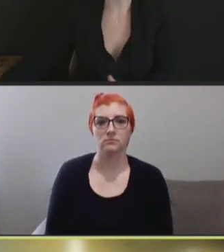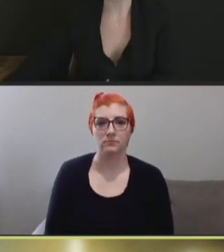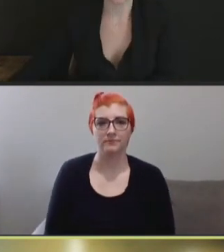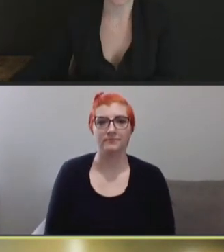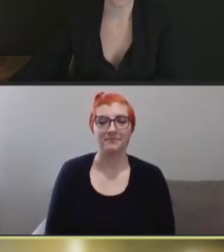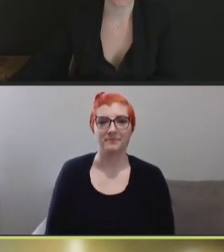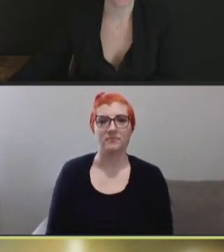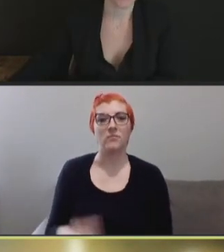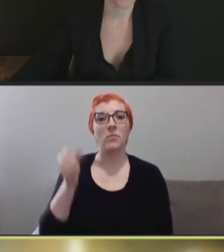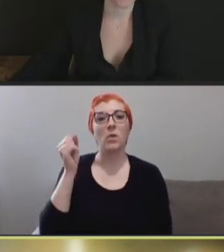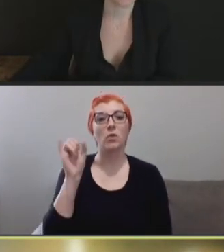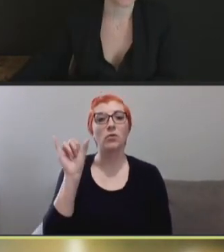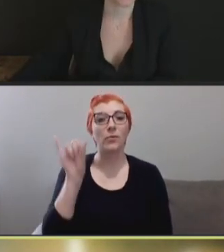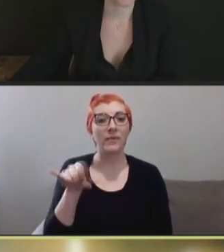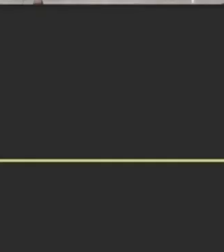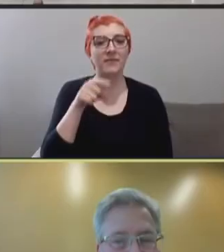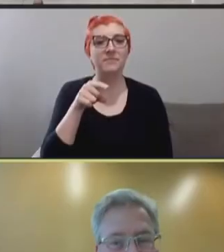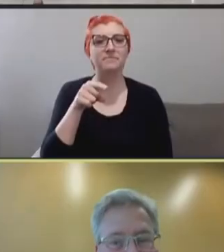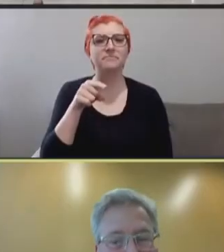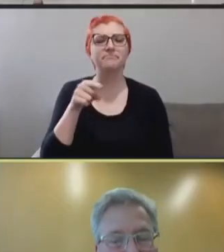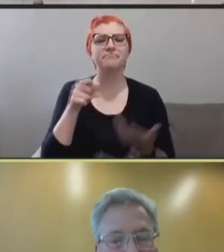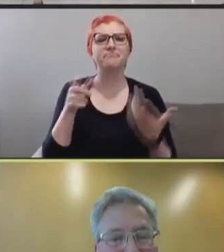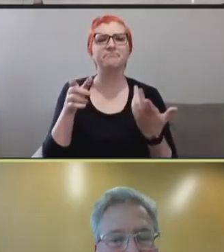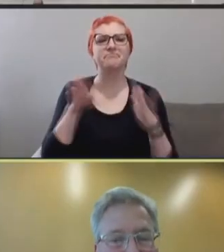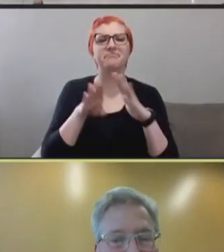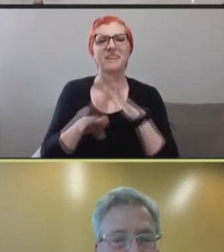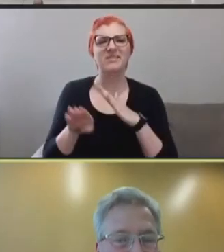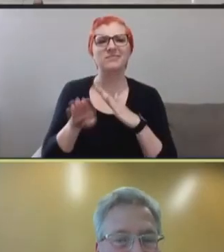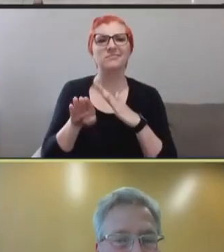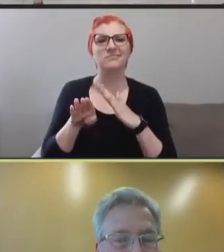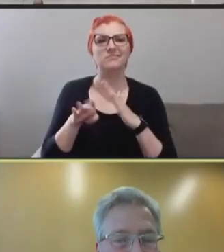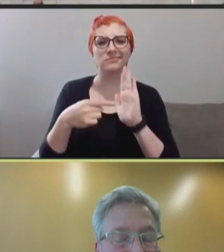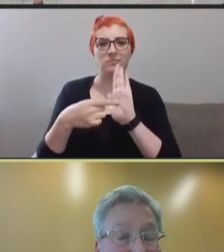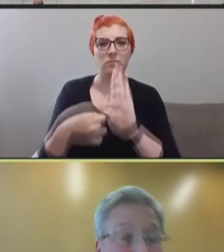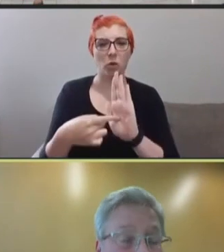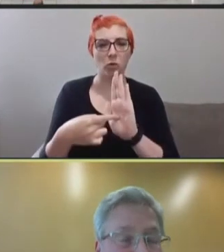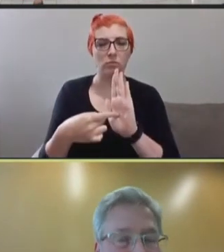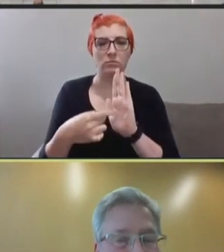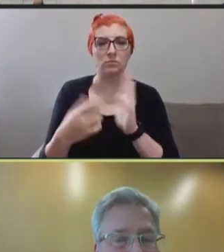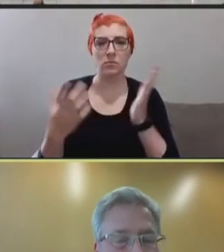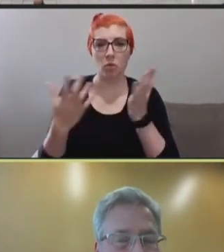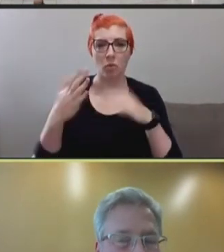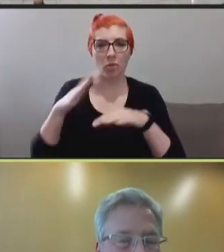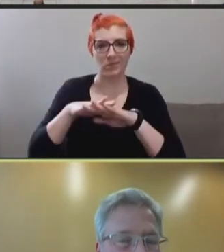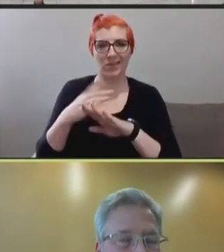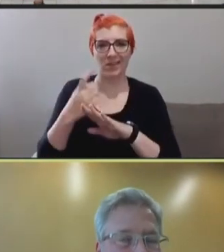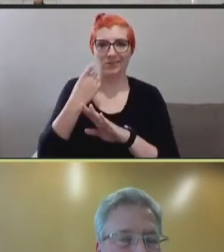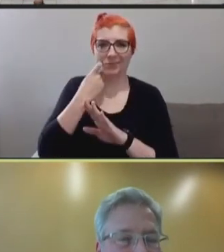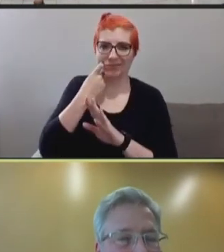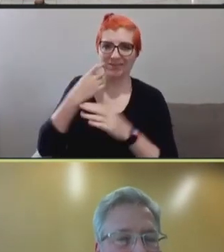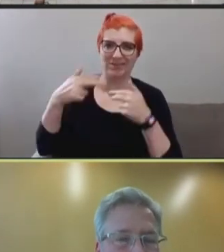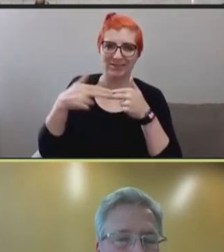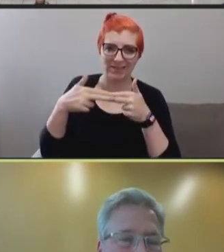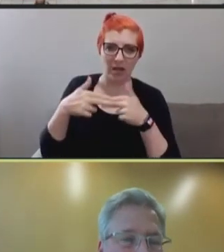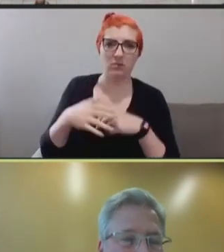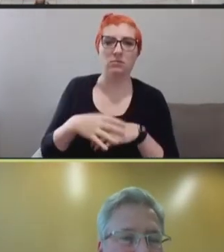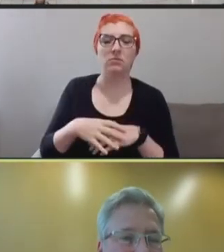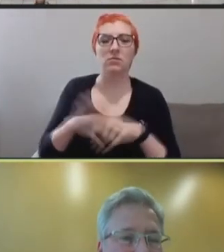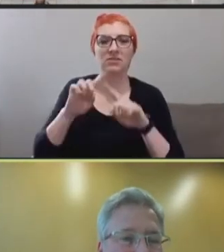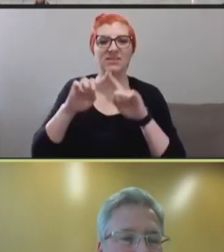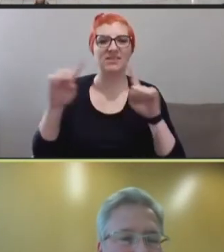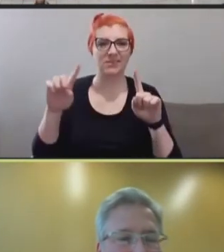So this is essentially stating what was on the previous slide in a different way,